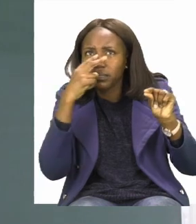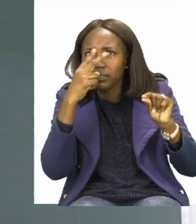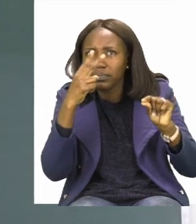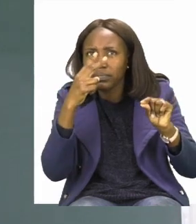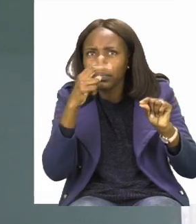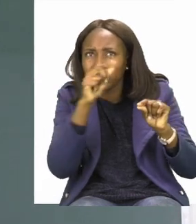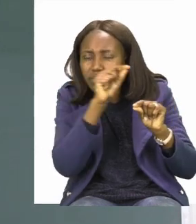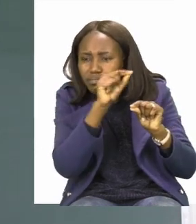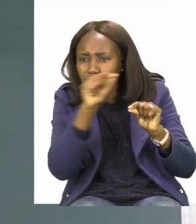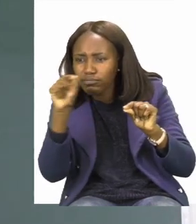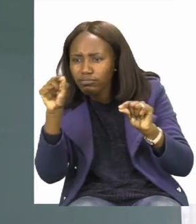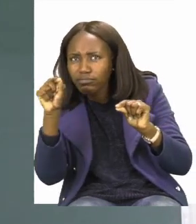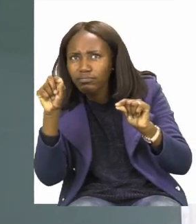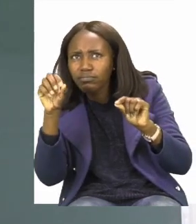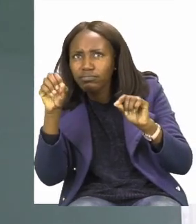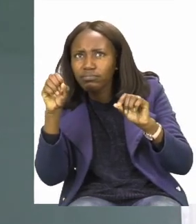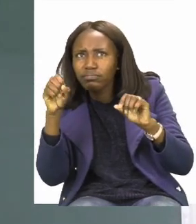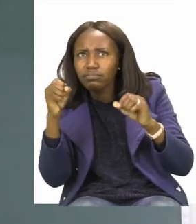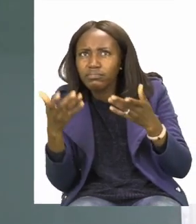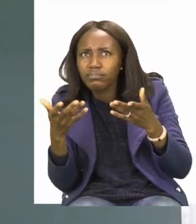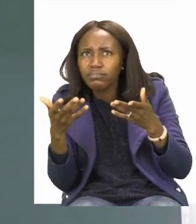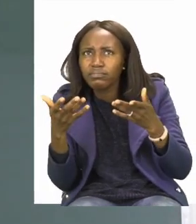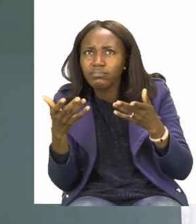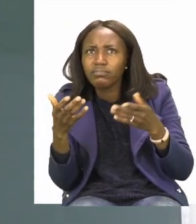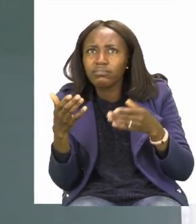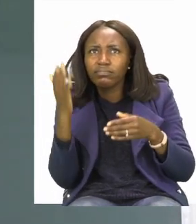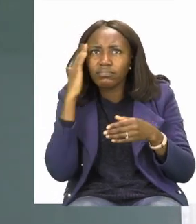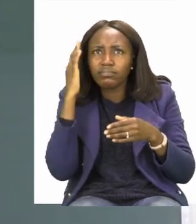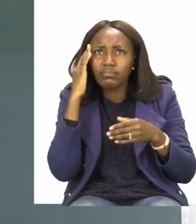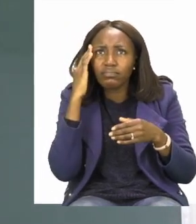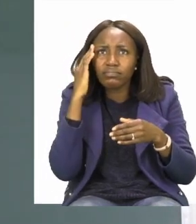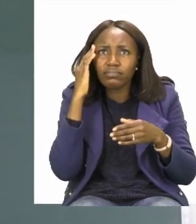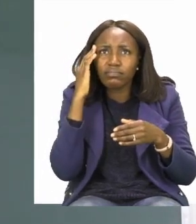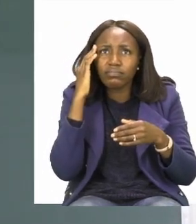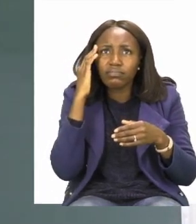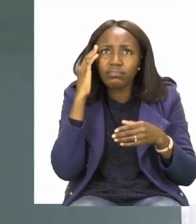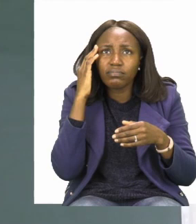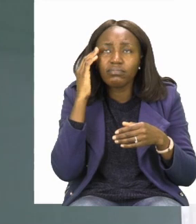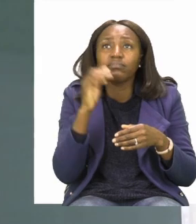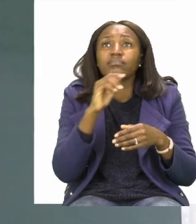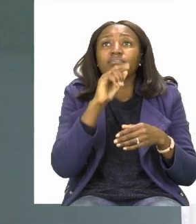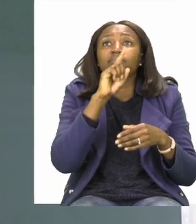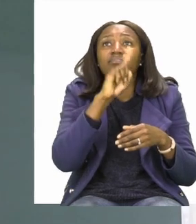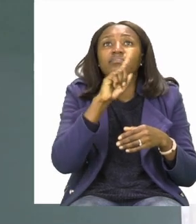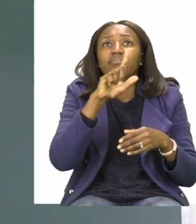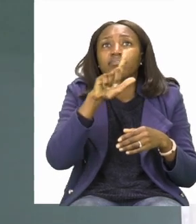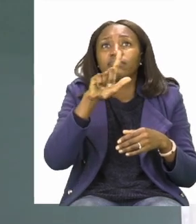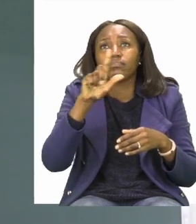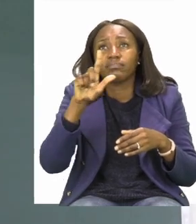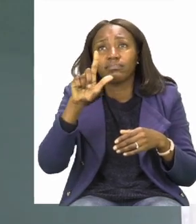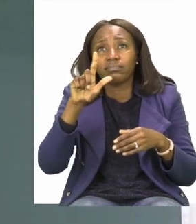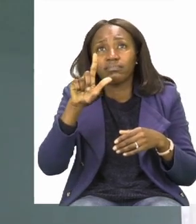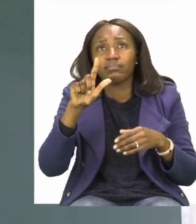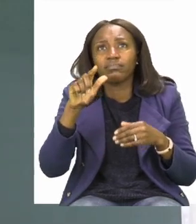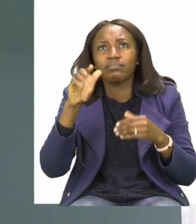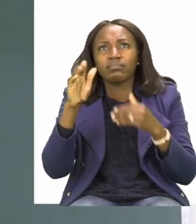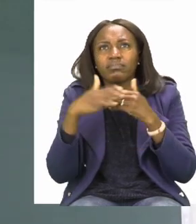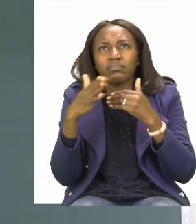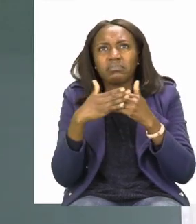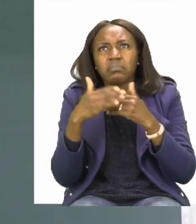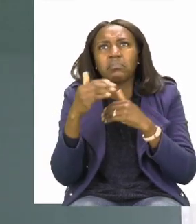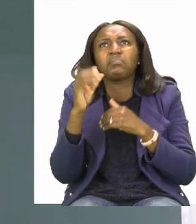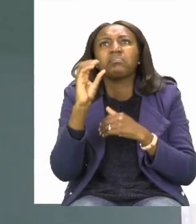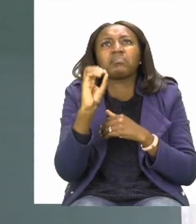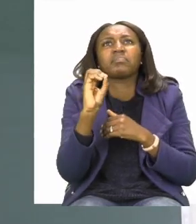my eyes. This way, I know that 1 liter is just close to